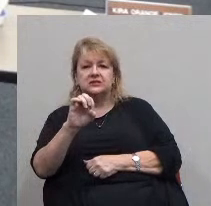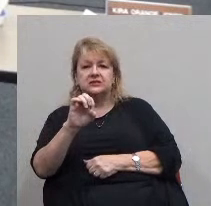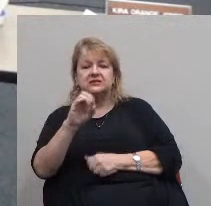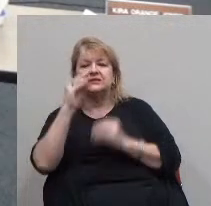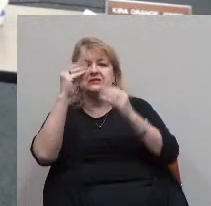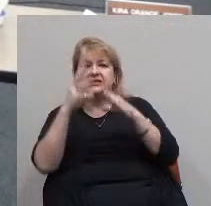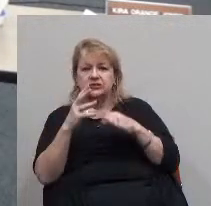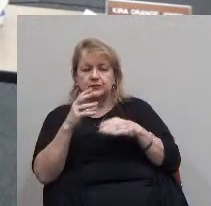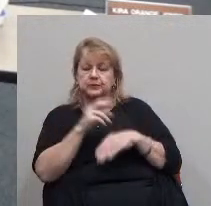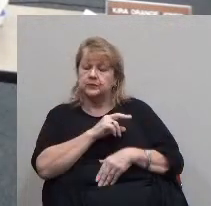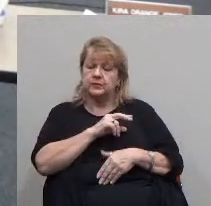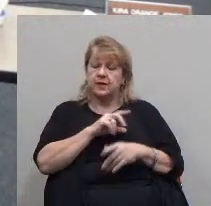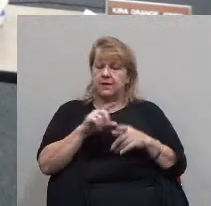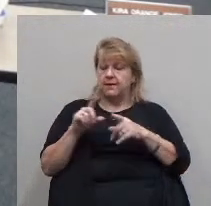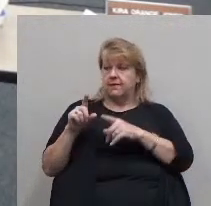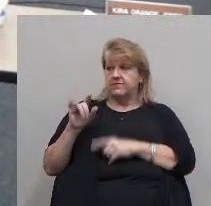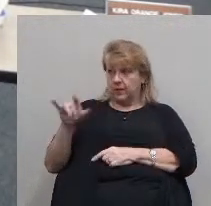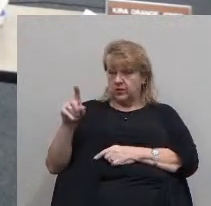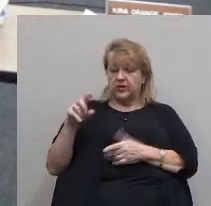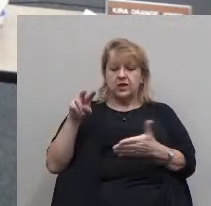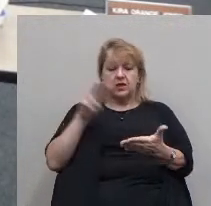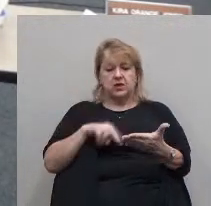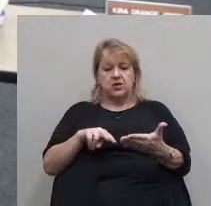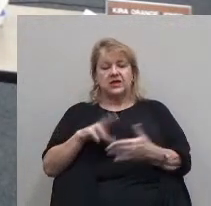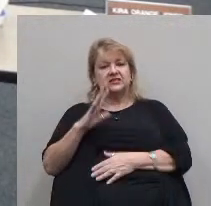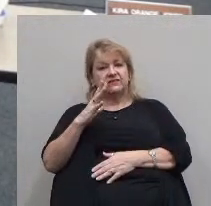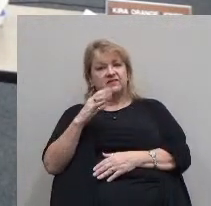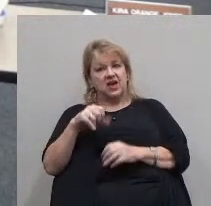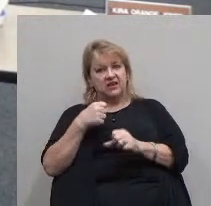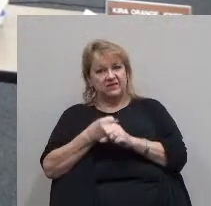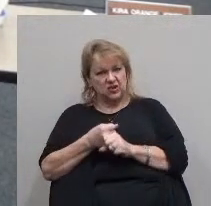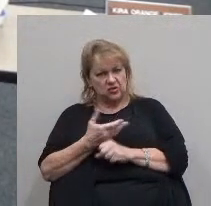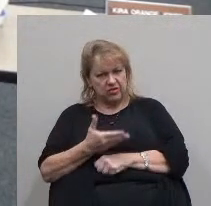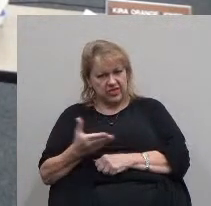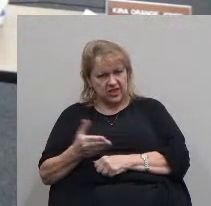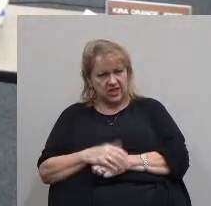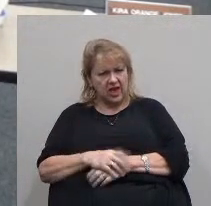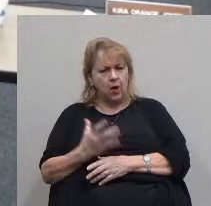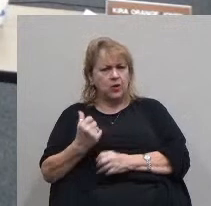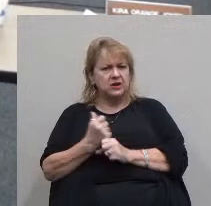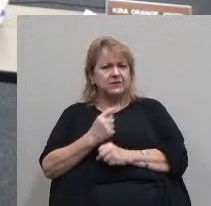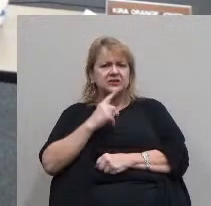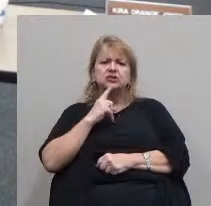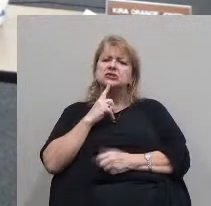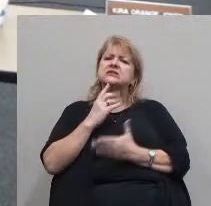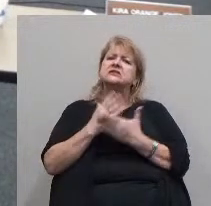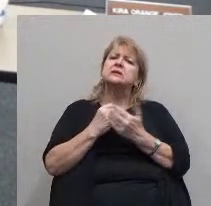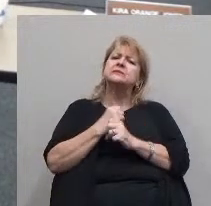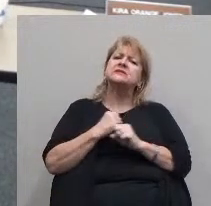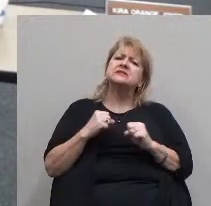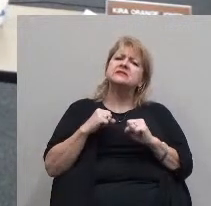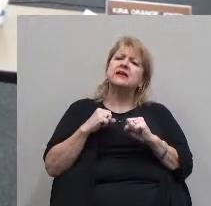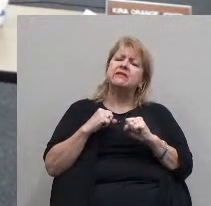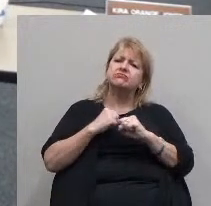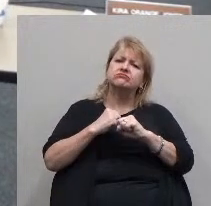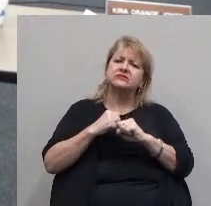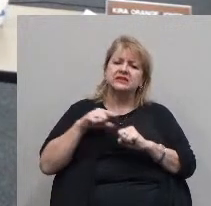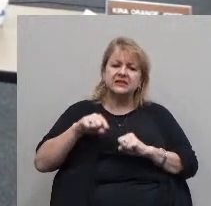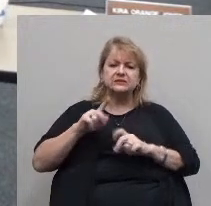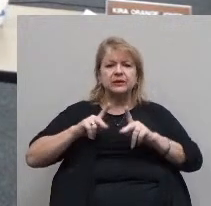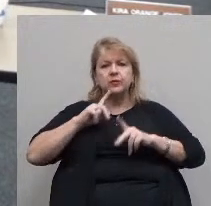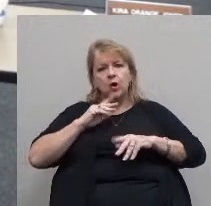know, as I'm looking at it, it looks like a 5-year thing. I want to make sure there are safeguards that these people are